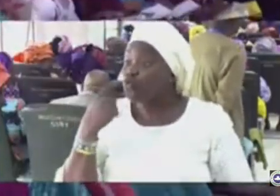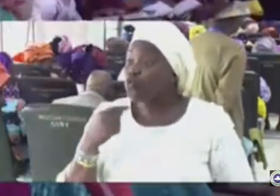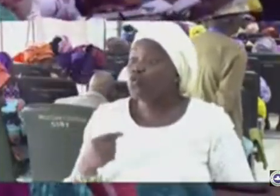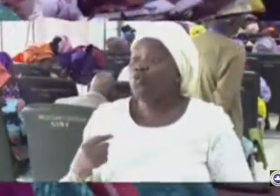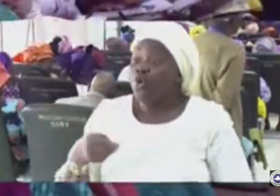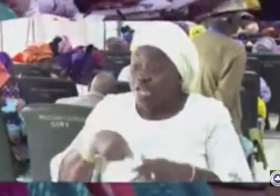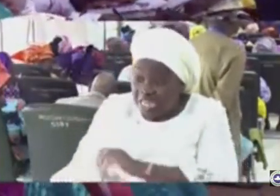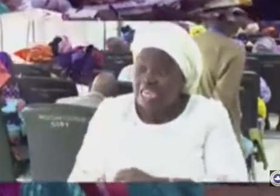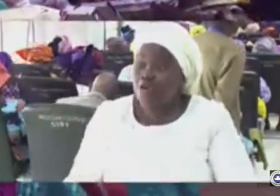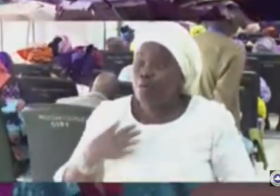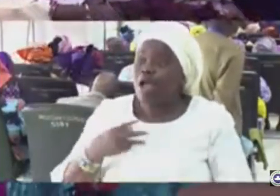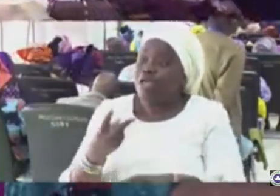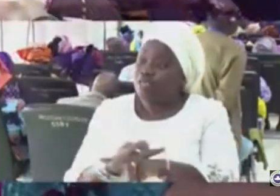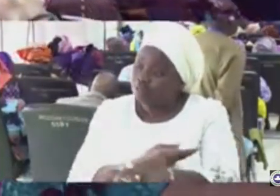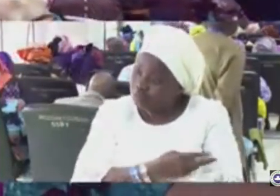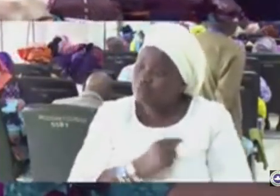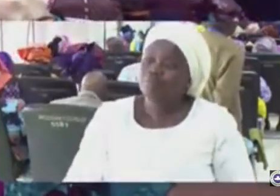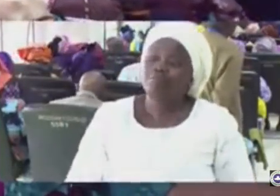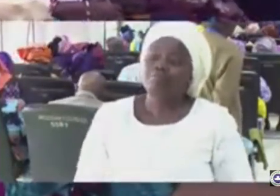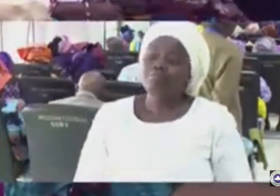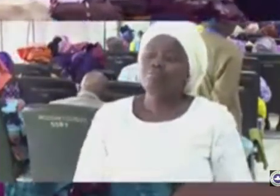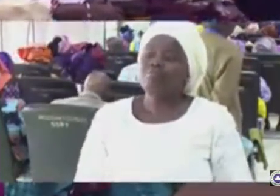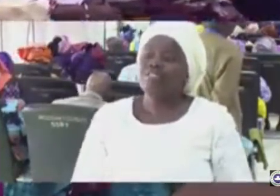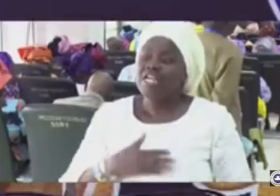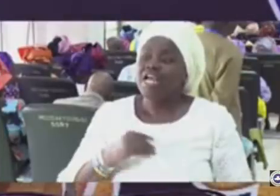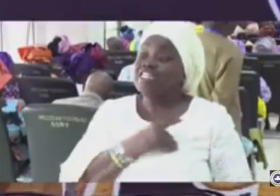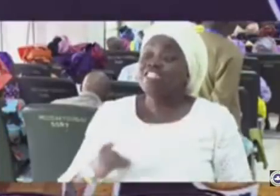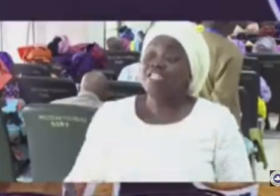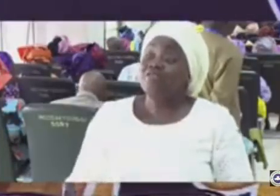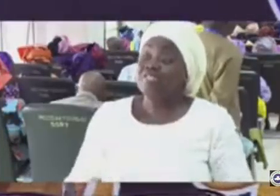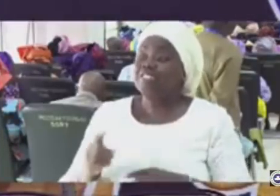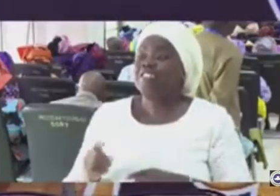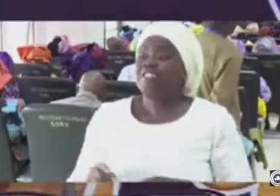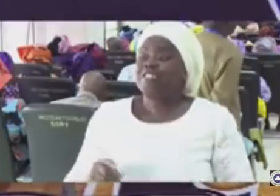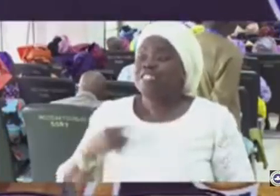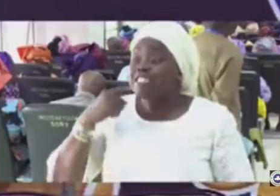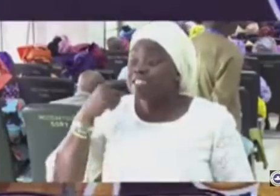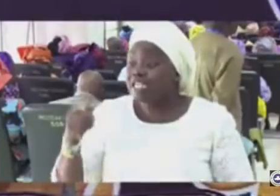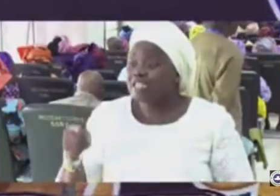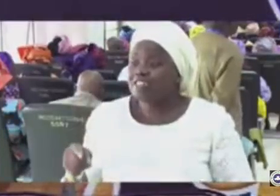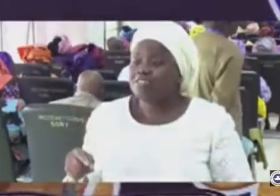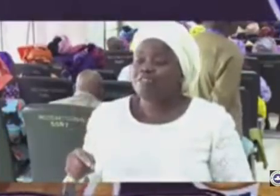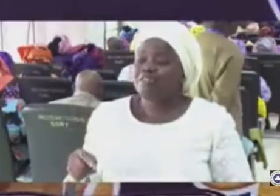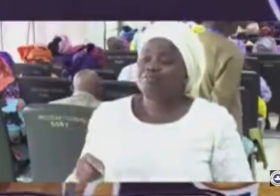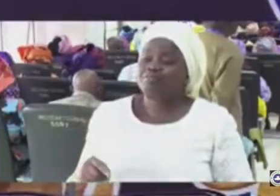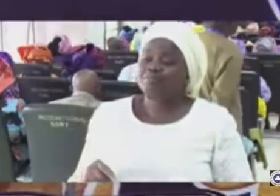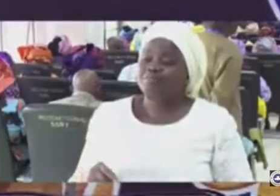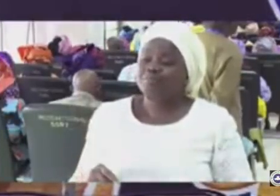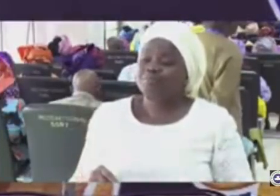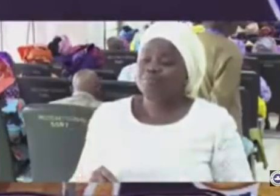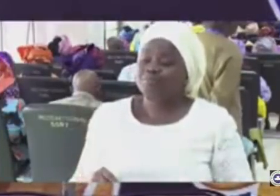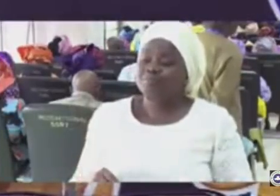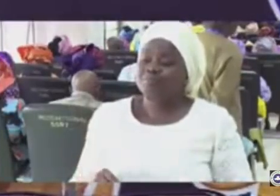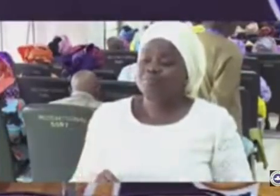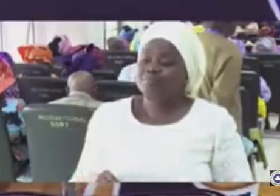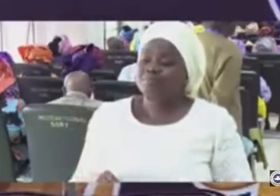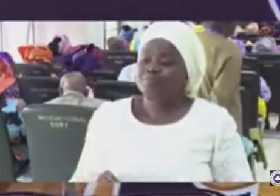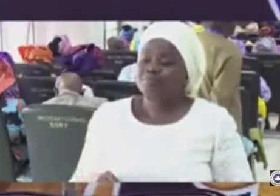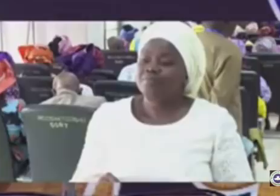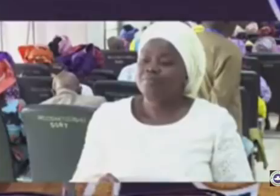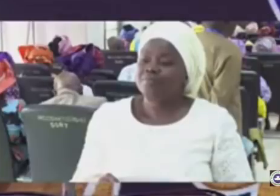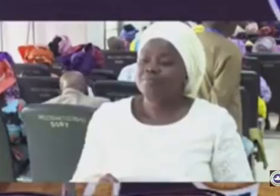That's all he said. He has not even said, "I am sorry." He didn't even say, "I'm going